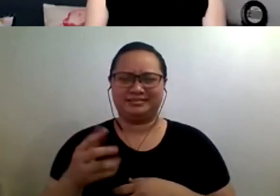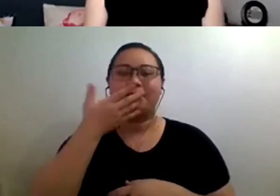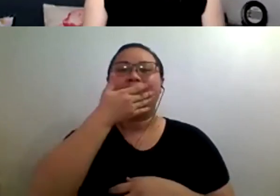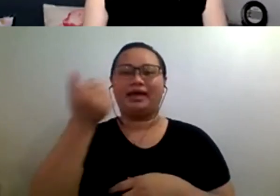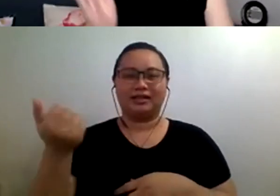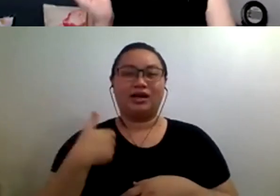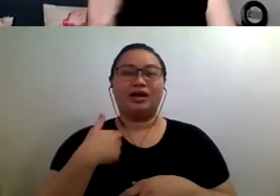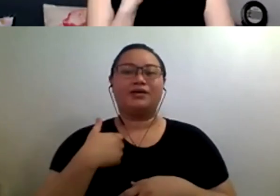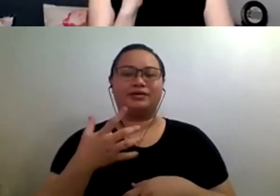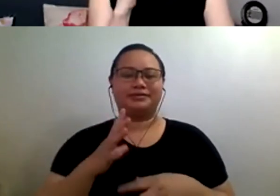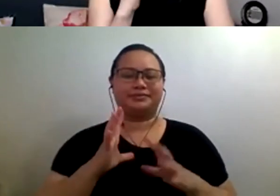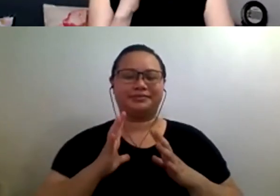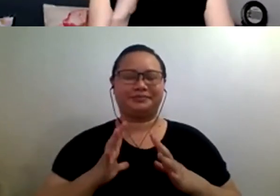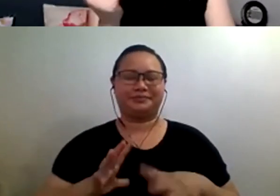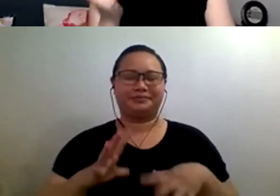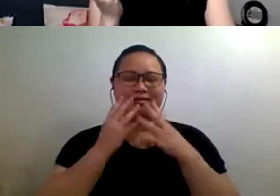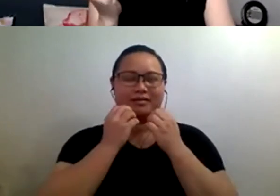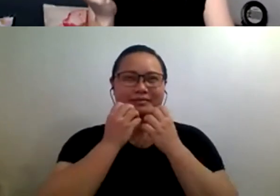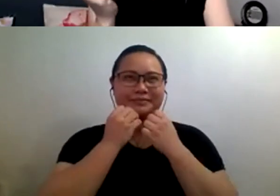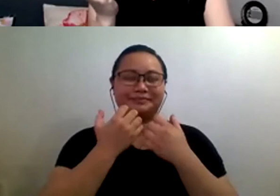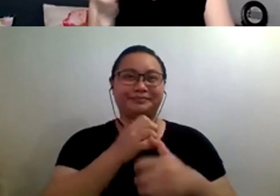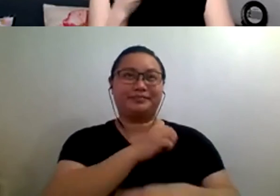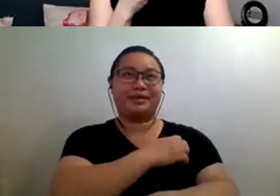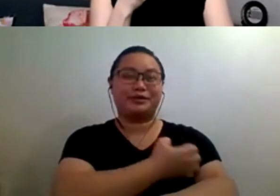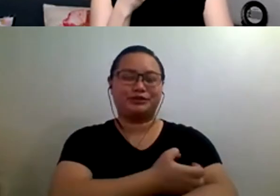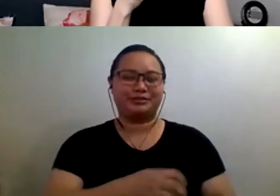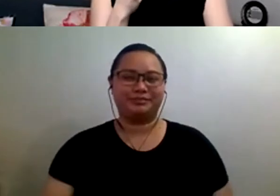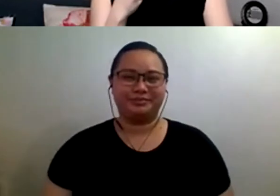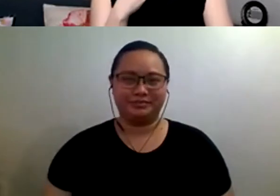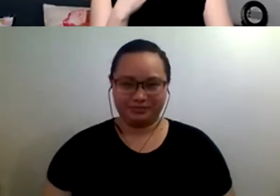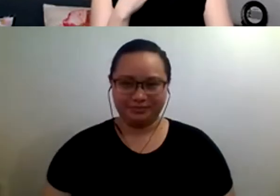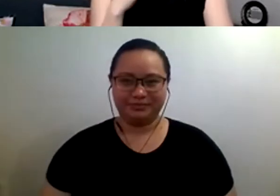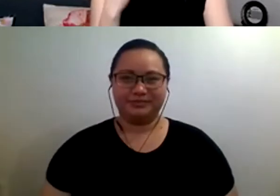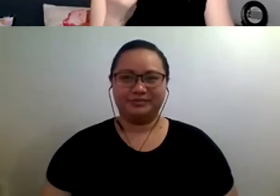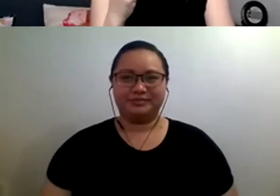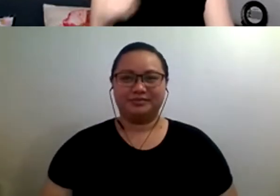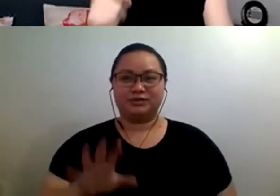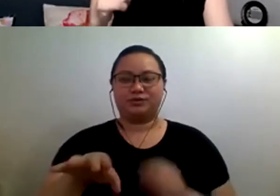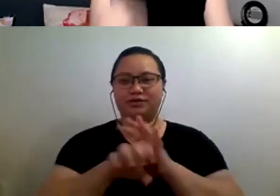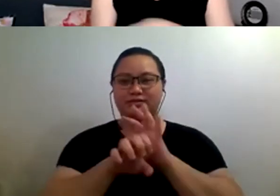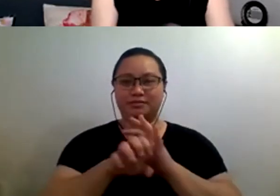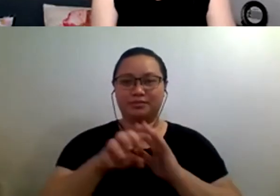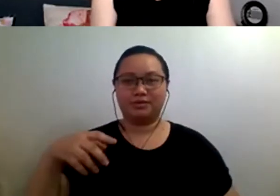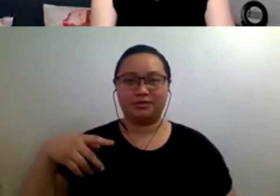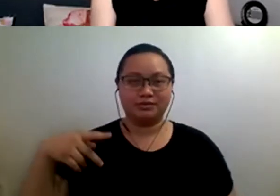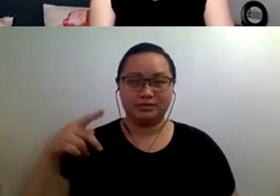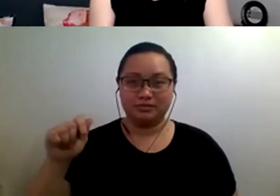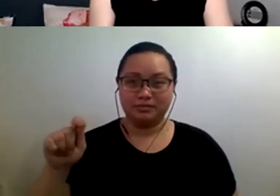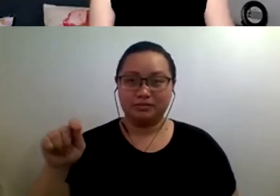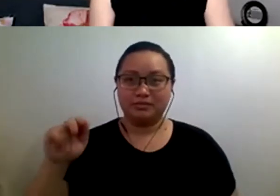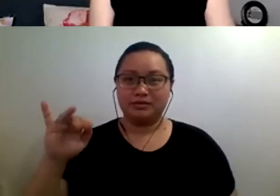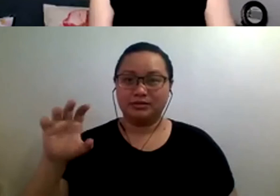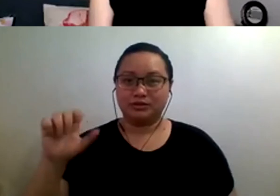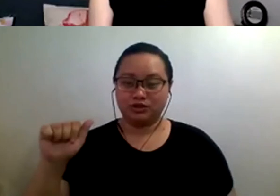lang. So I would, my example there would be Patricia noon. Kasi I mean, yung sa kanya was a proactive response